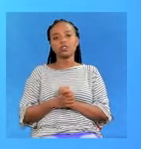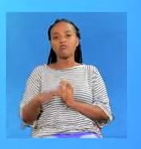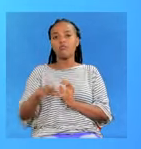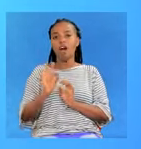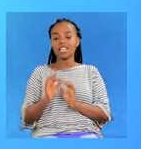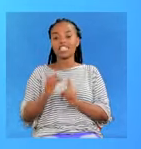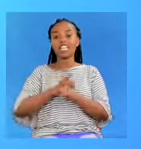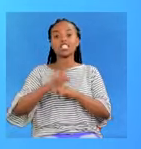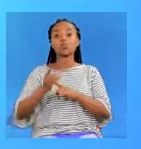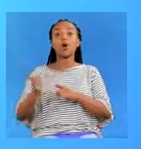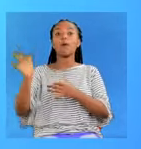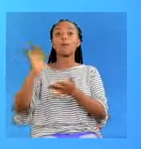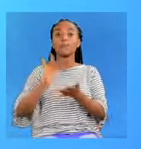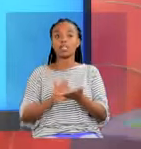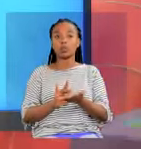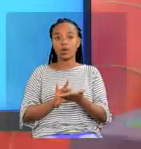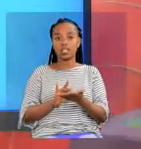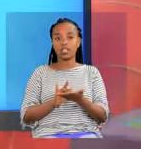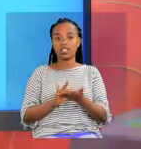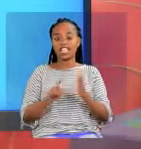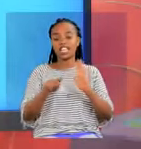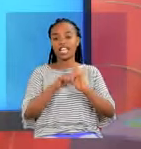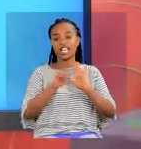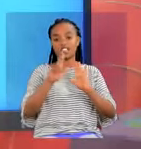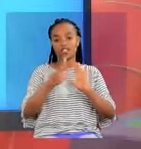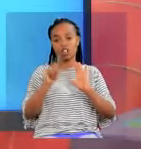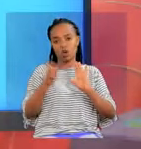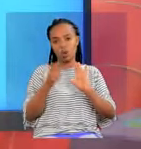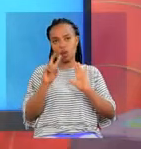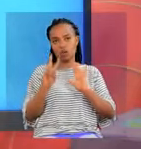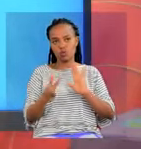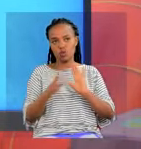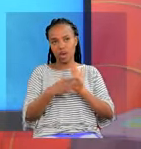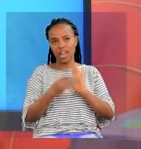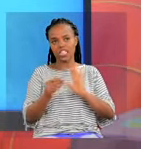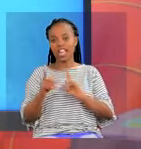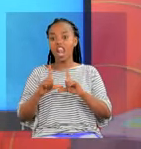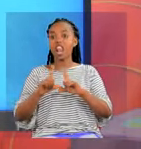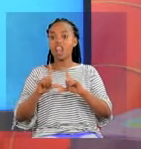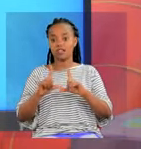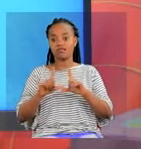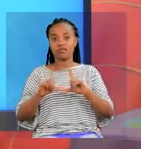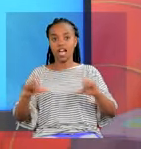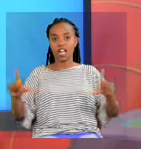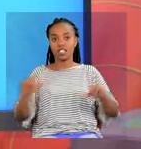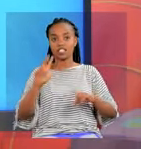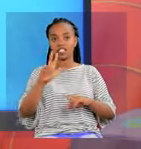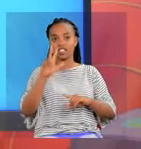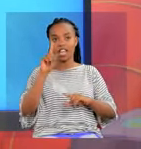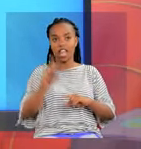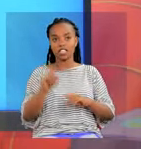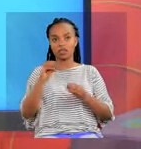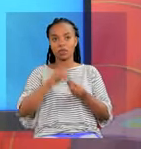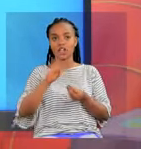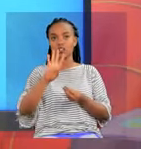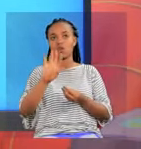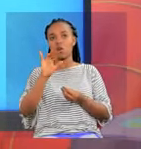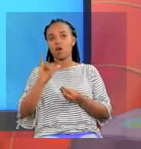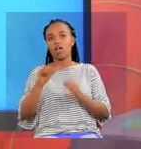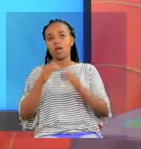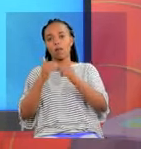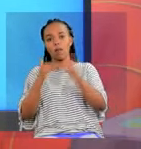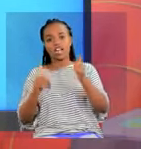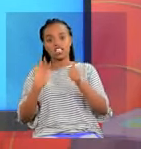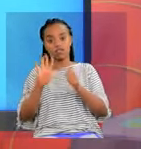Find the distance between negative 3, 2 and the line 3x plus 4y minus 5